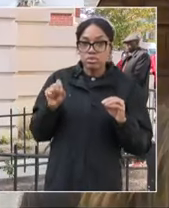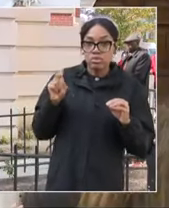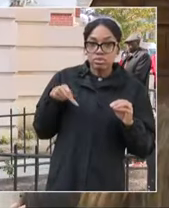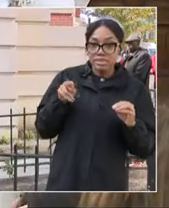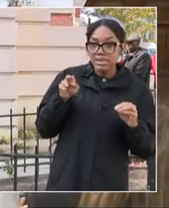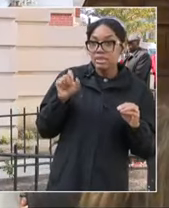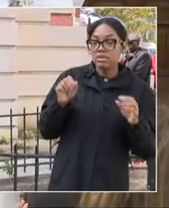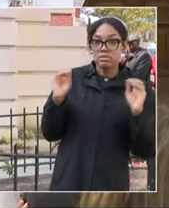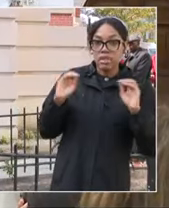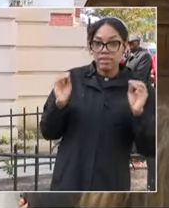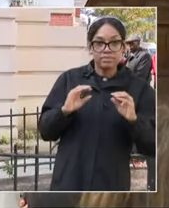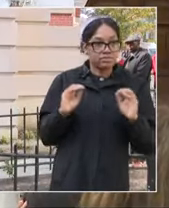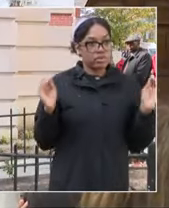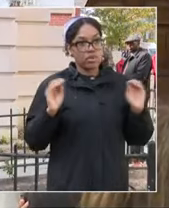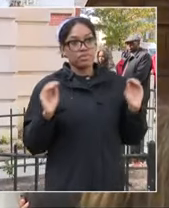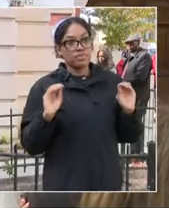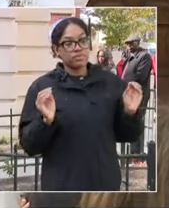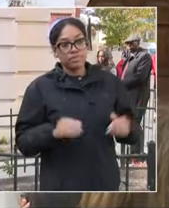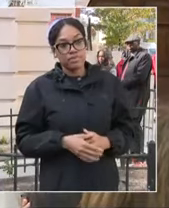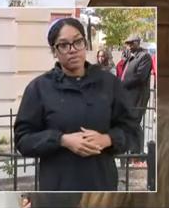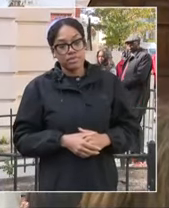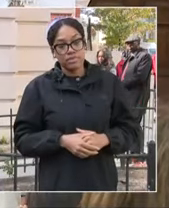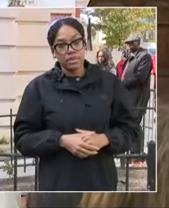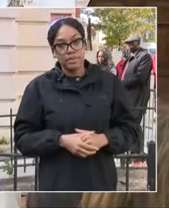nothing? No.